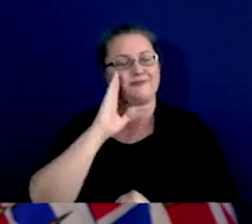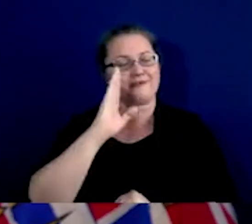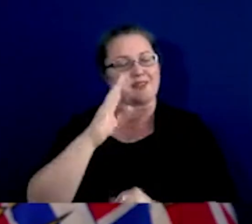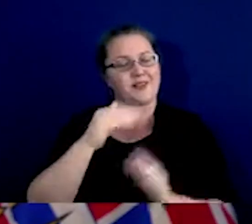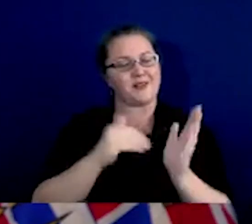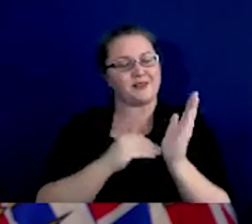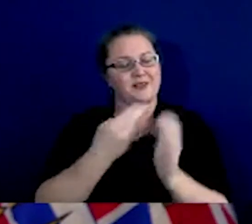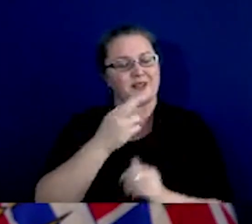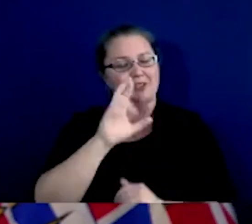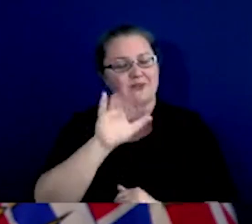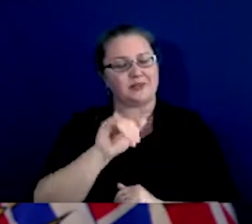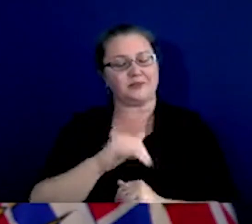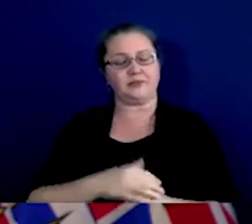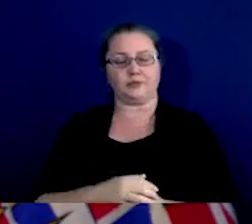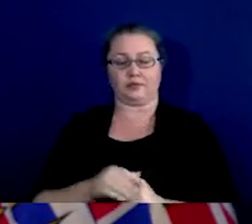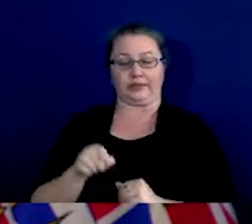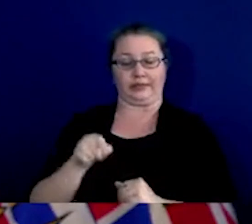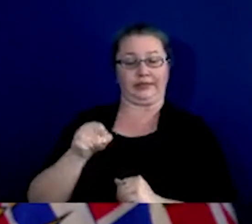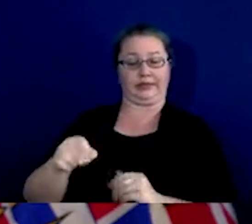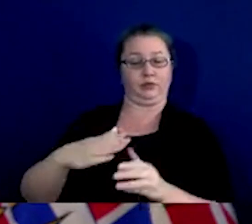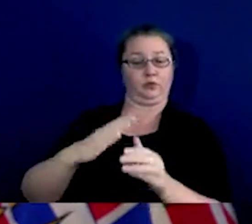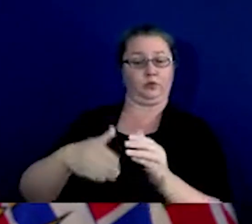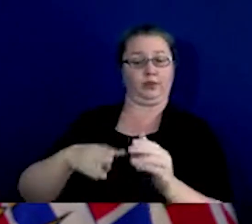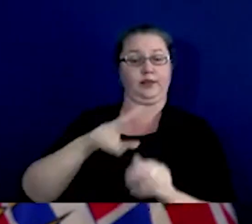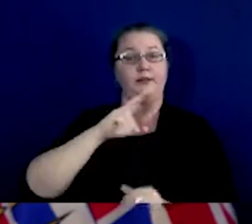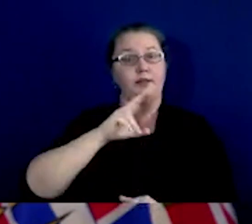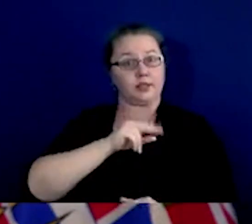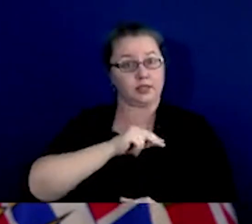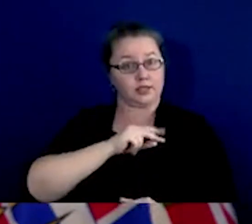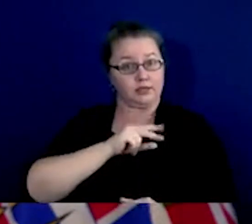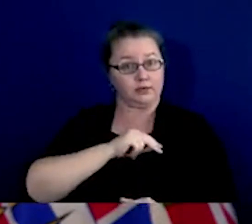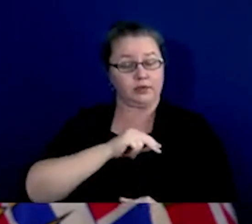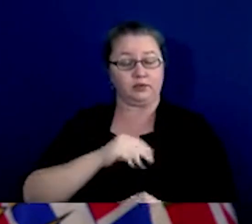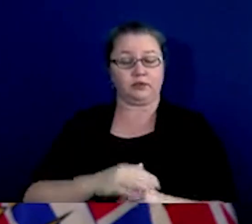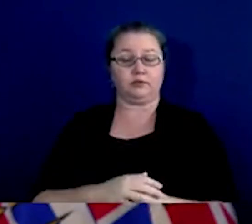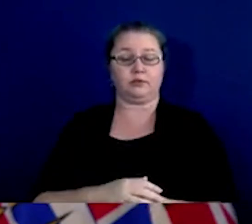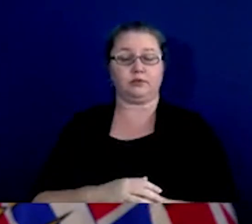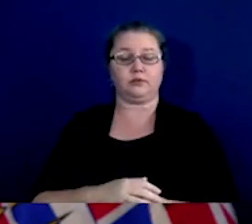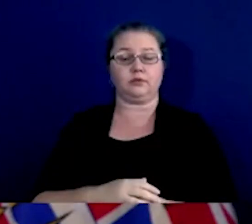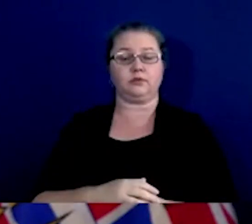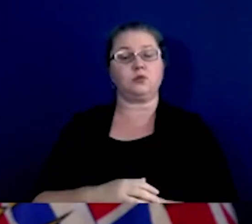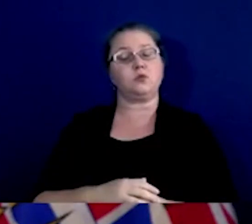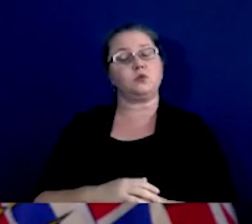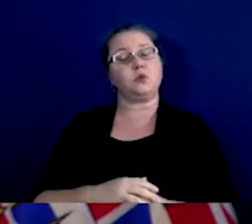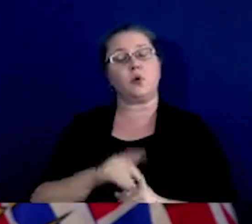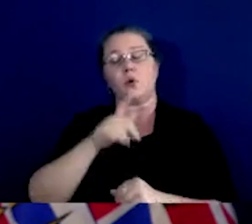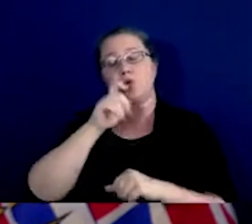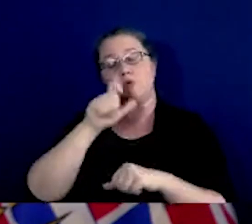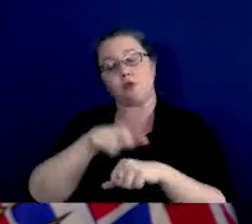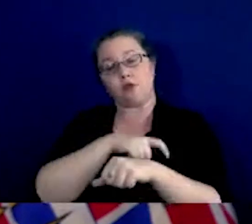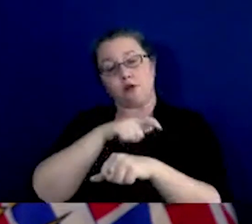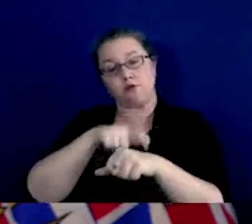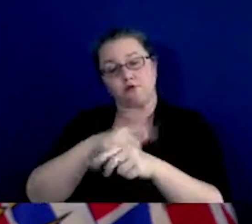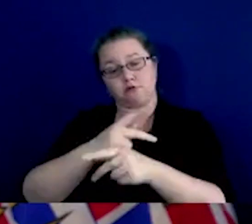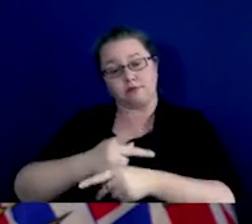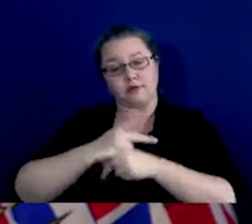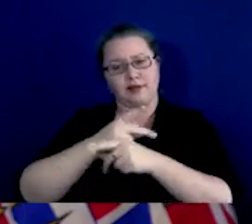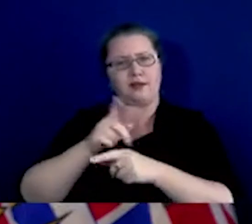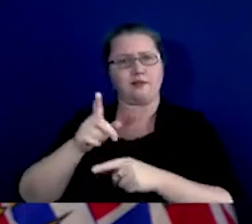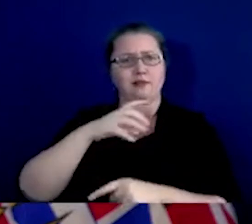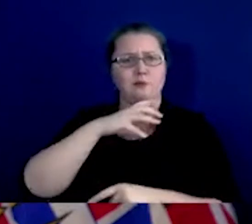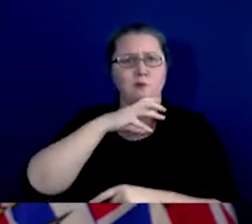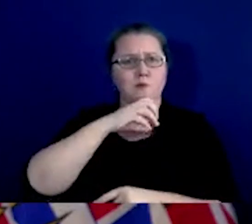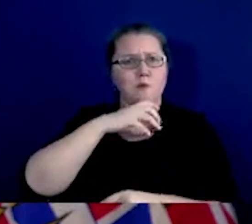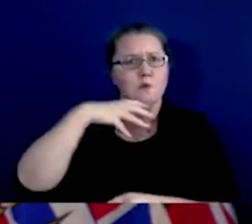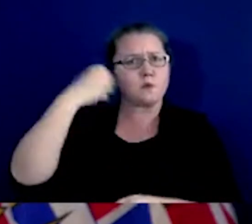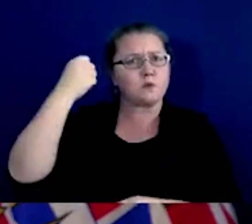visits and that they're being done in a way that supports families across the province. There was some inconsistencies in some places, and